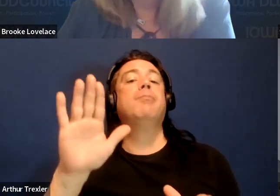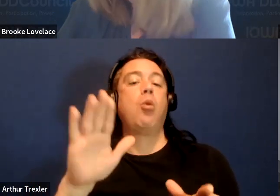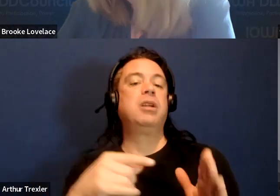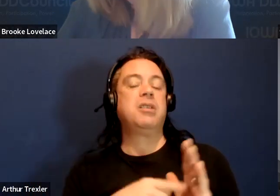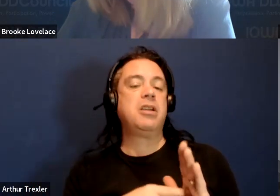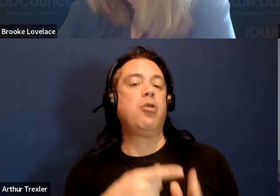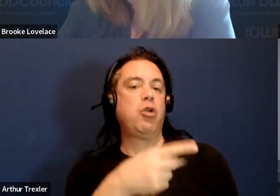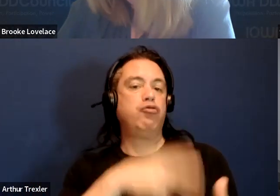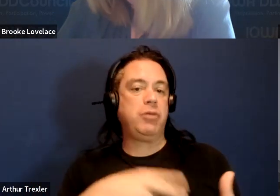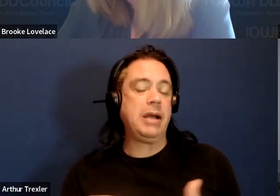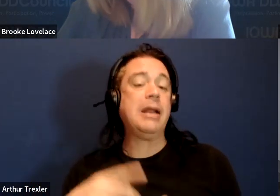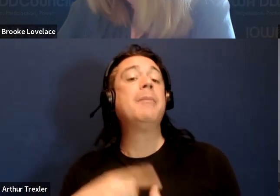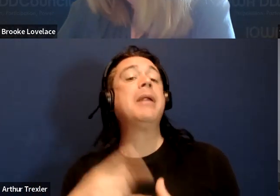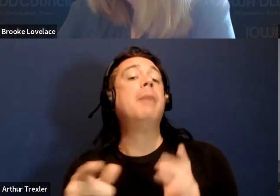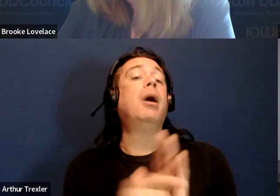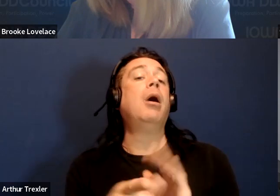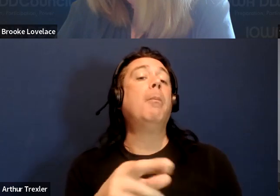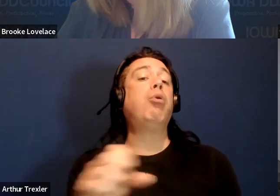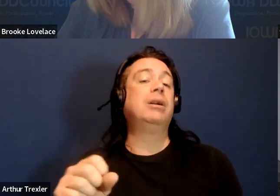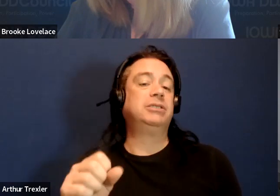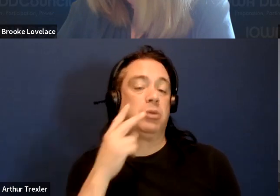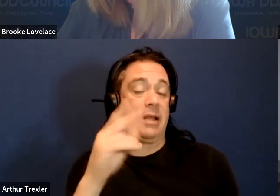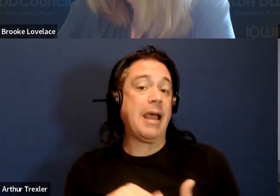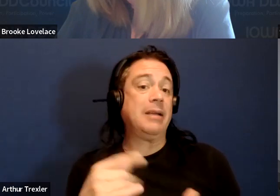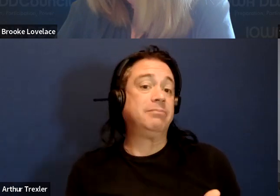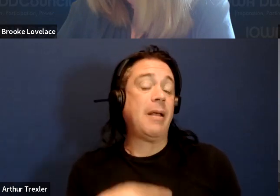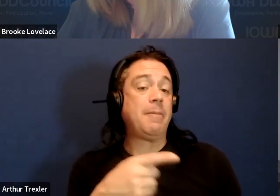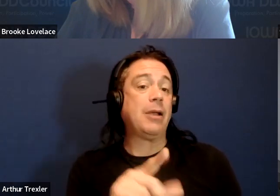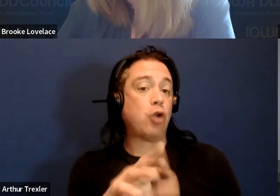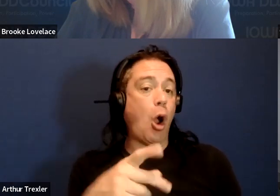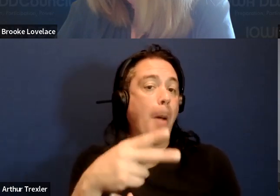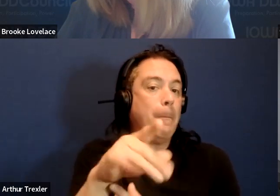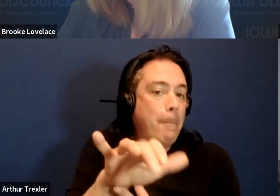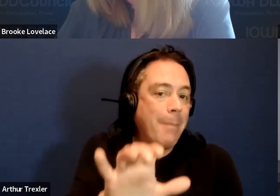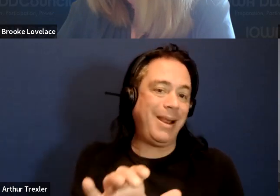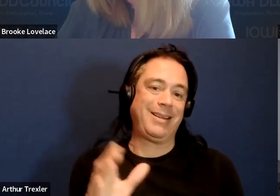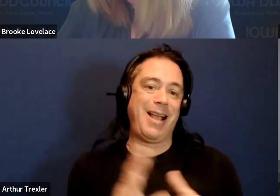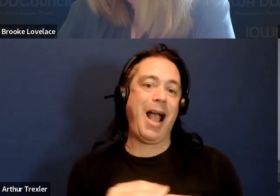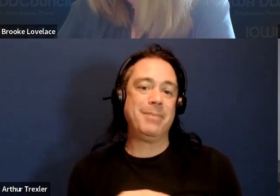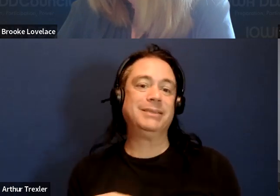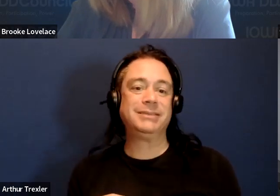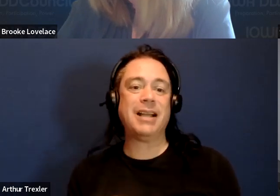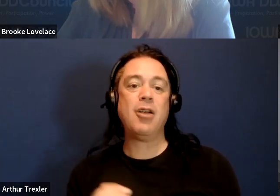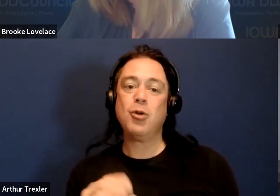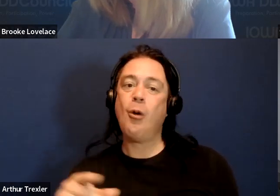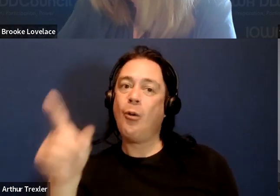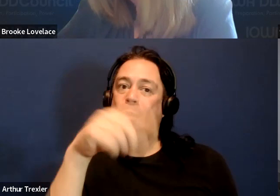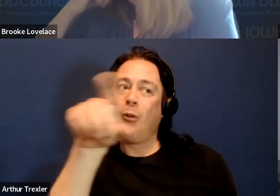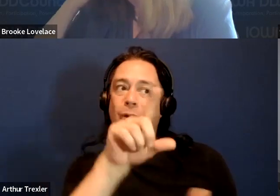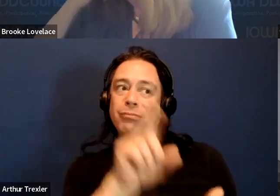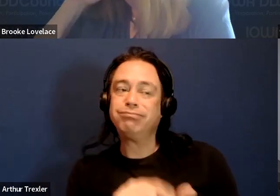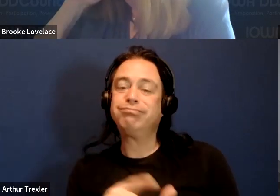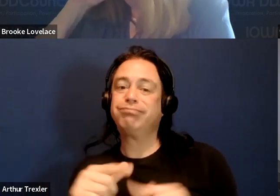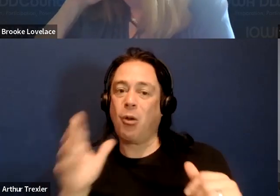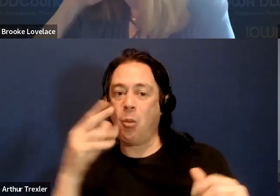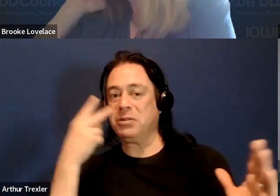And sometimes the press sees them. So I will acknowledge that those are public comments. So they will be seen. You